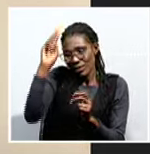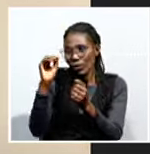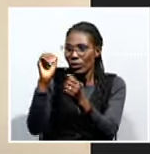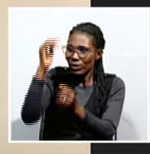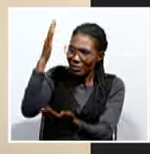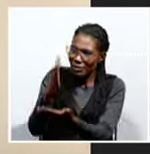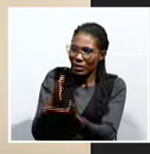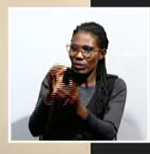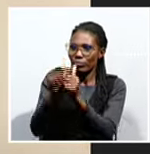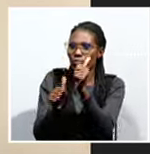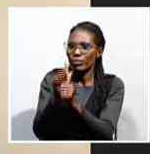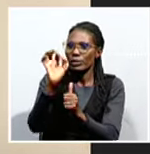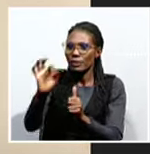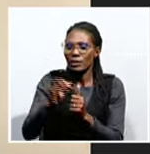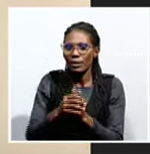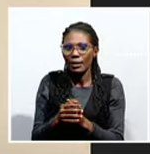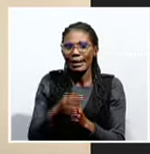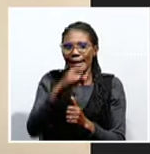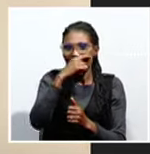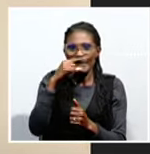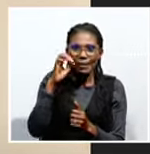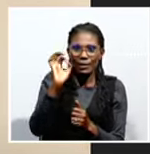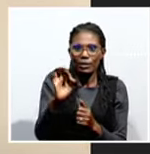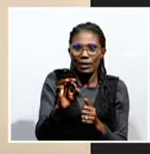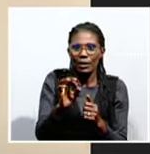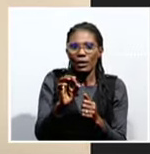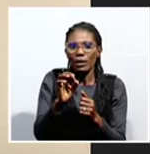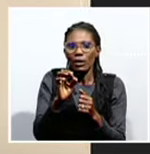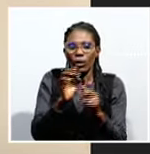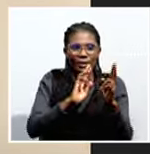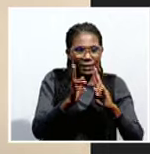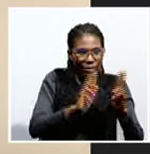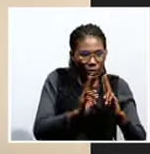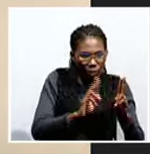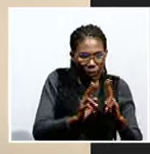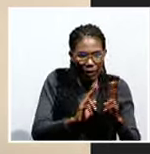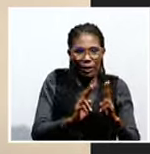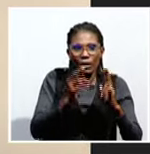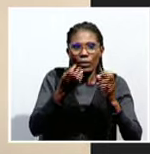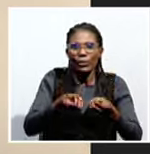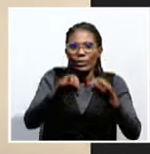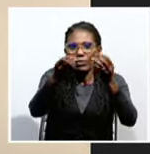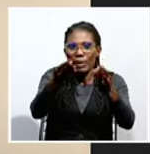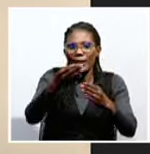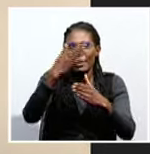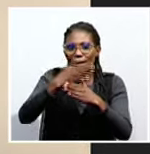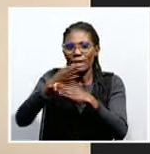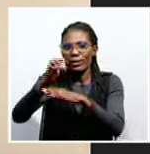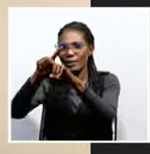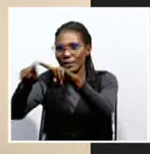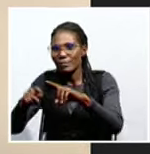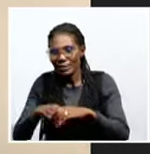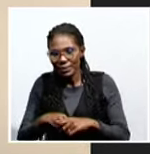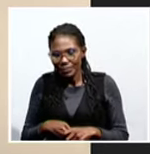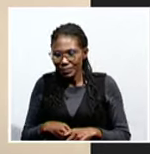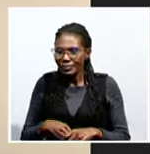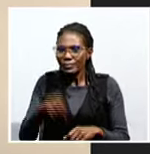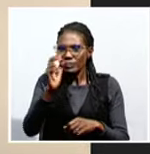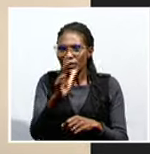name was being discussed somewhere for you to be given a position Many people